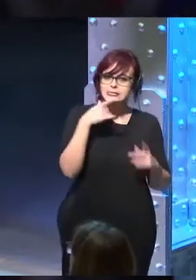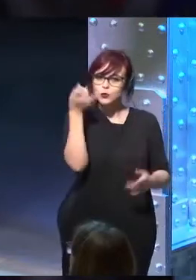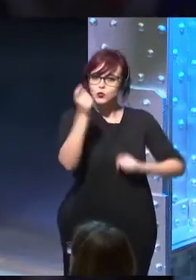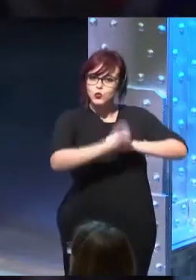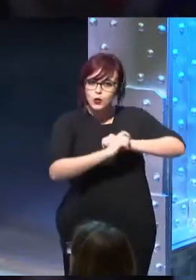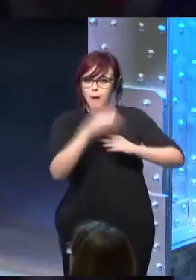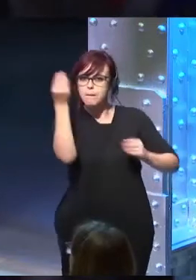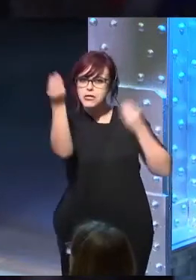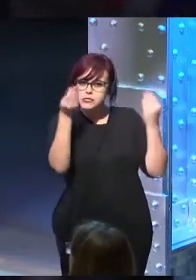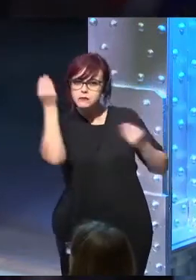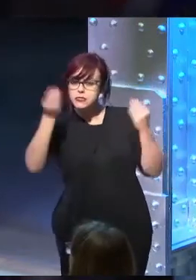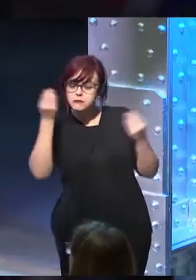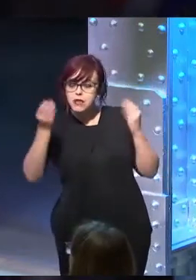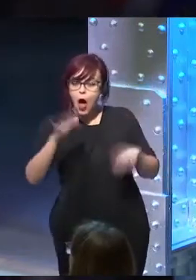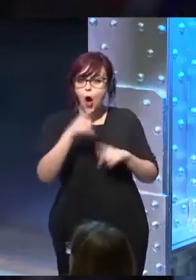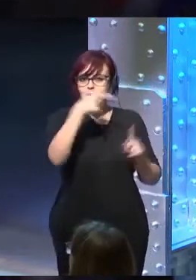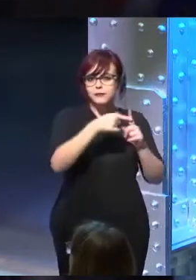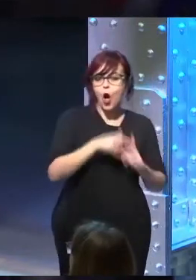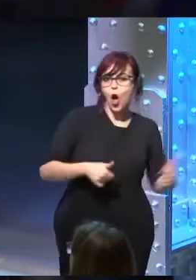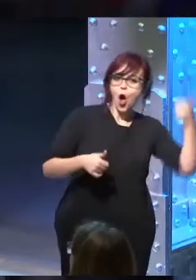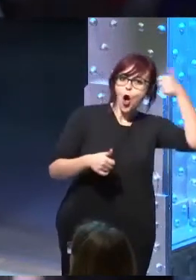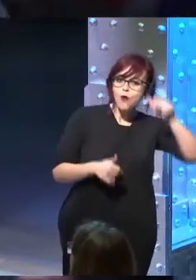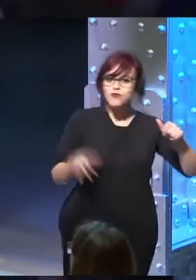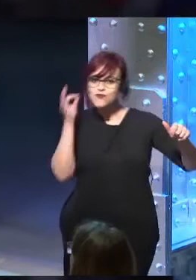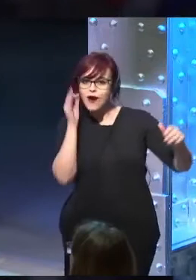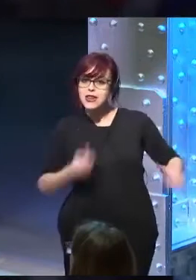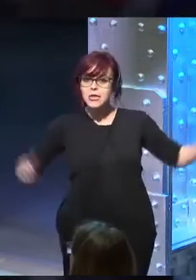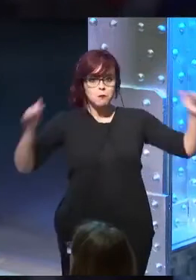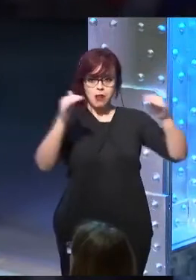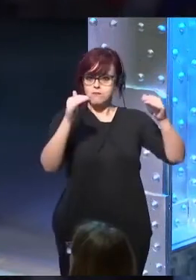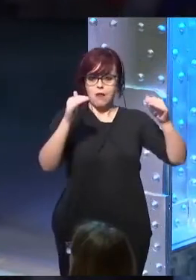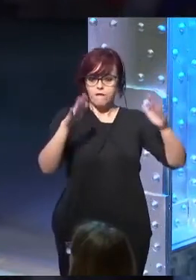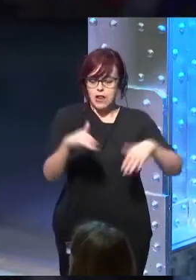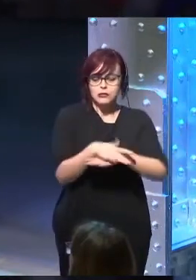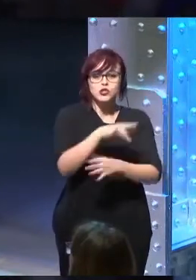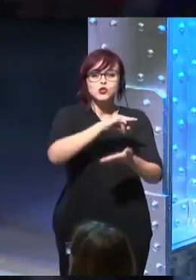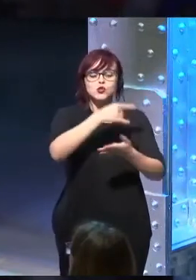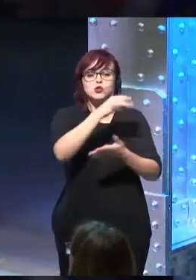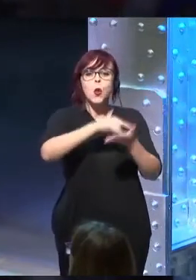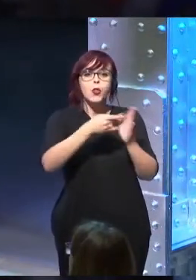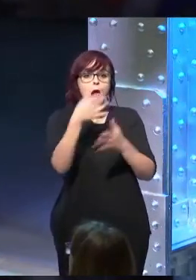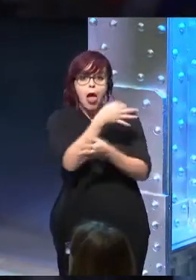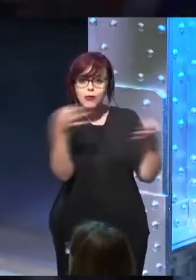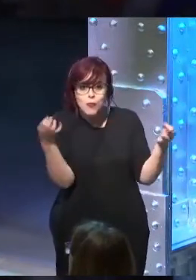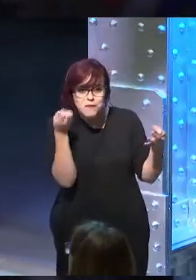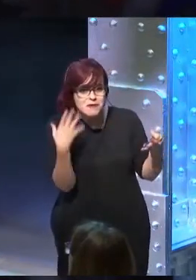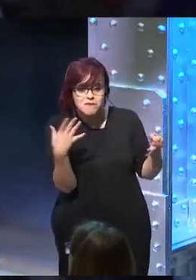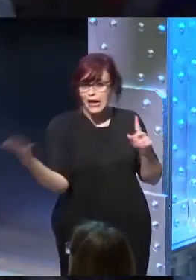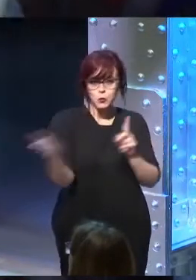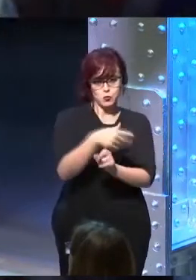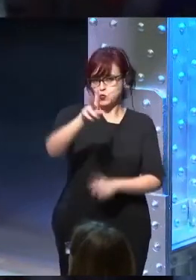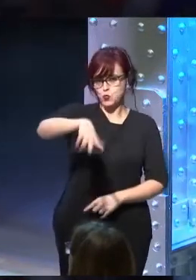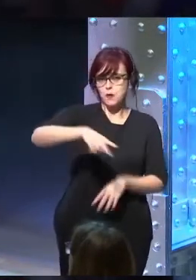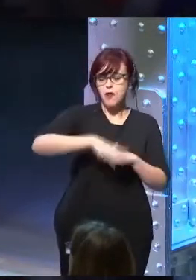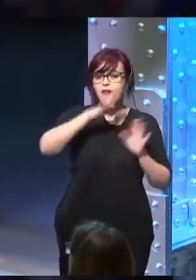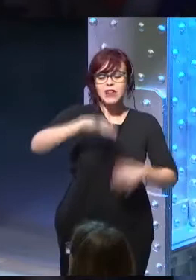it works, maybe we should say it's fine. But it risks reinforcing the same old stereotypes. You know,